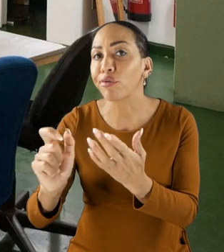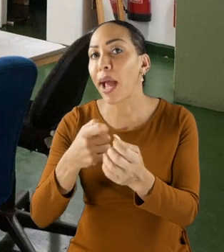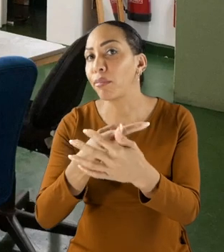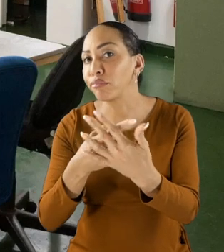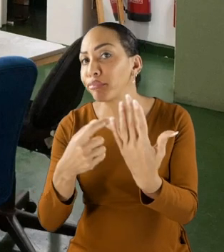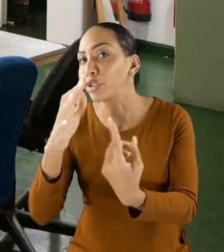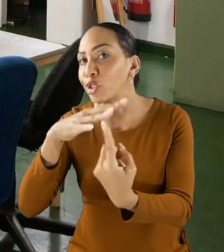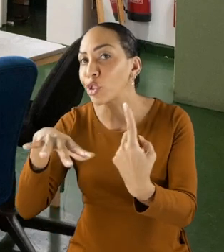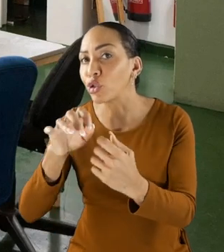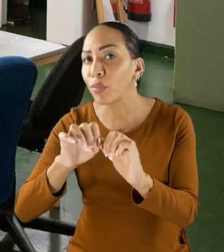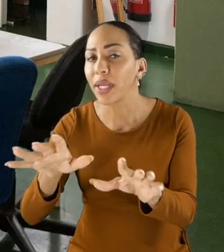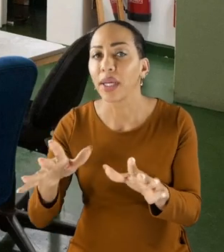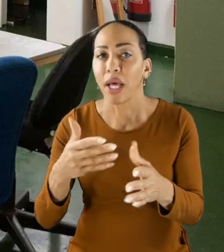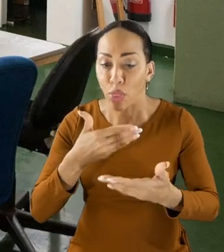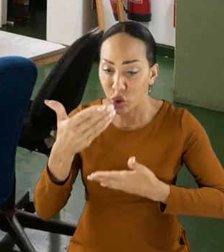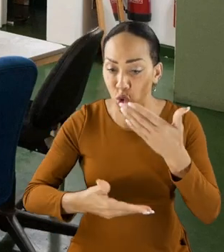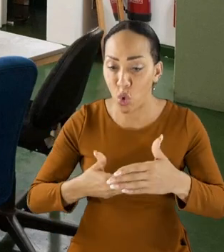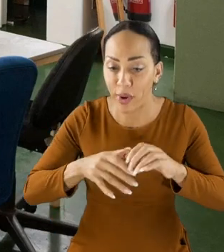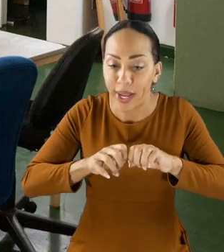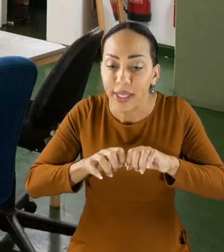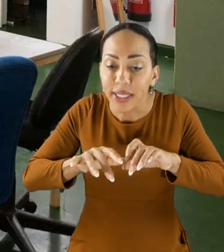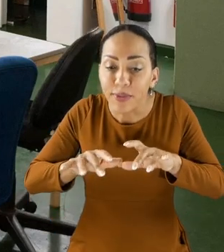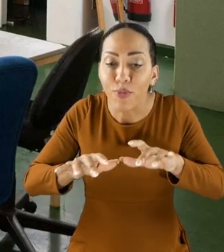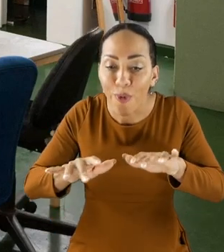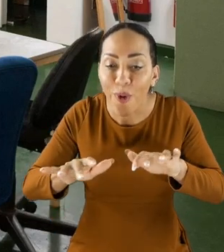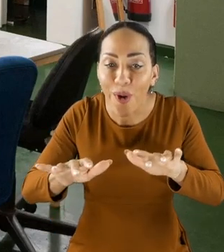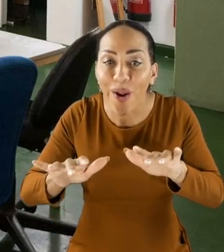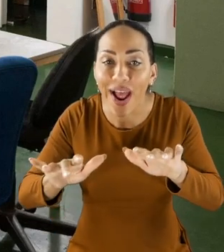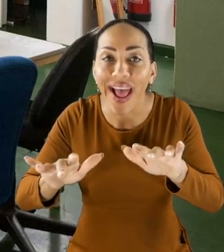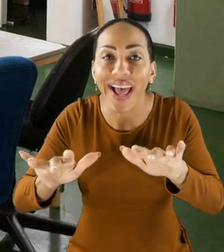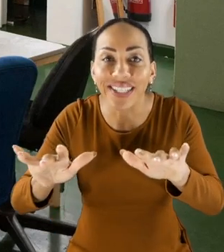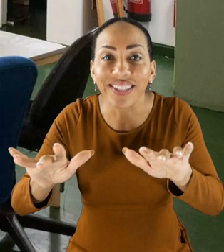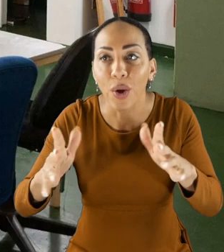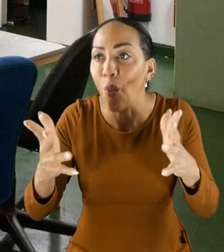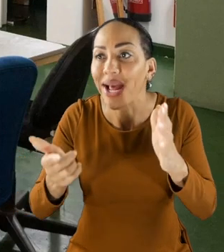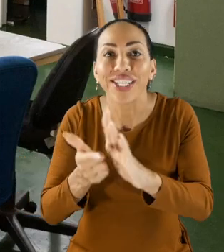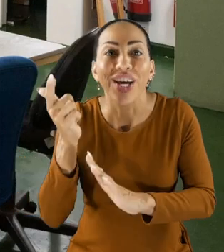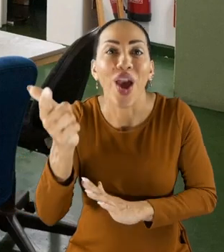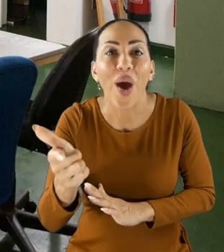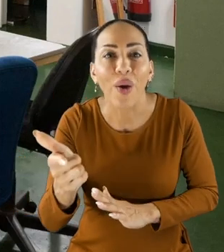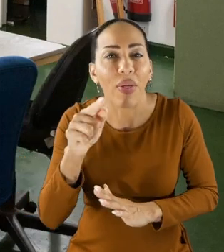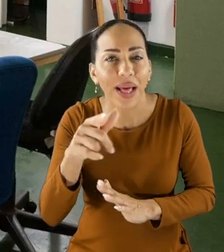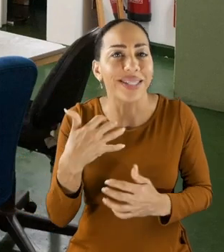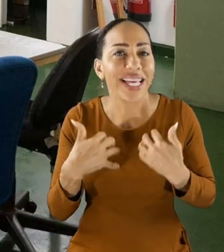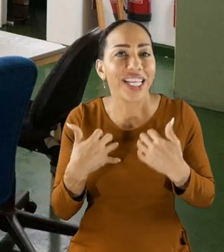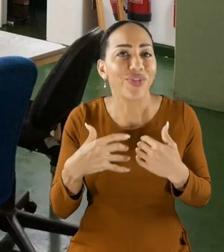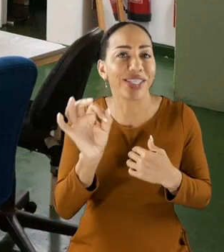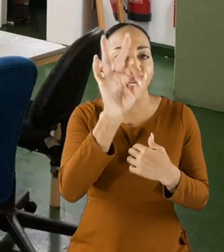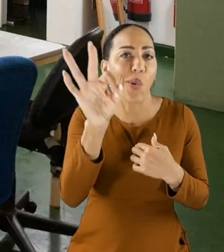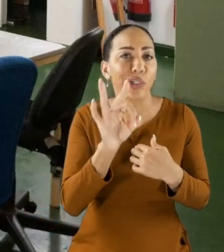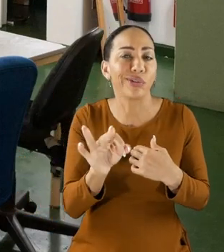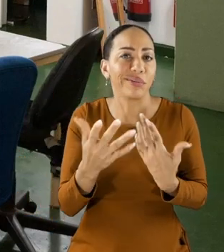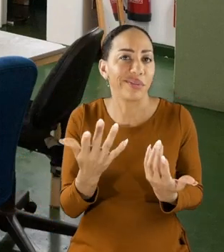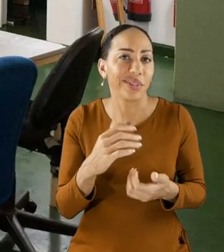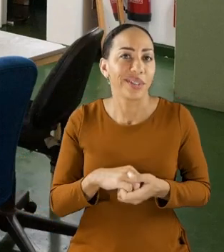social media platforms? How does the story spread And how does it start? Where does it go, perhaps?